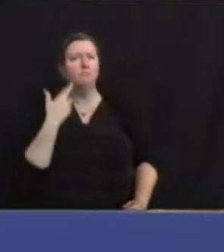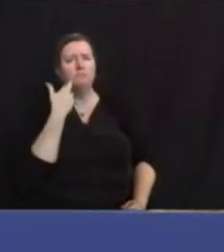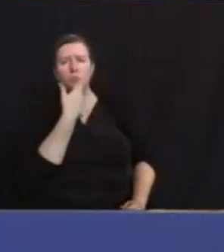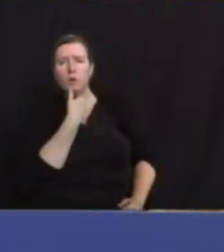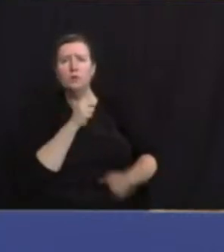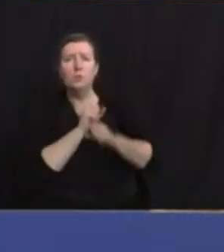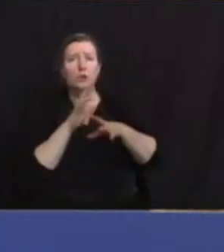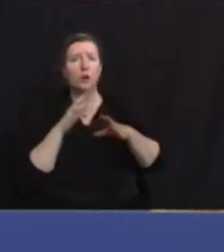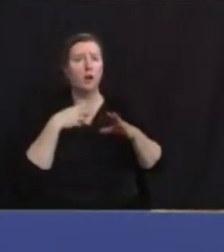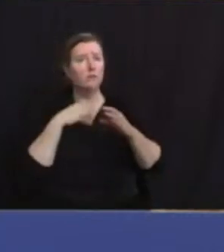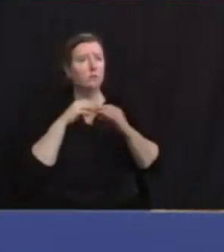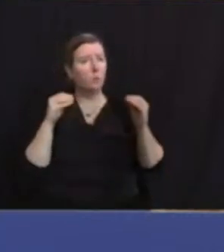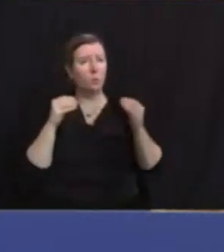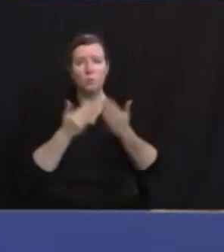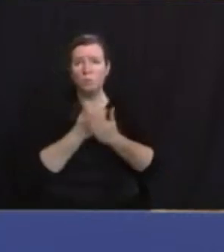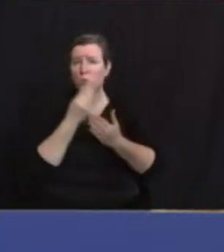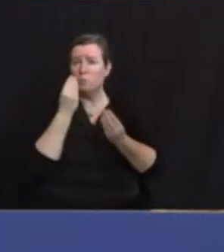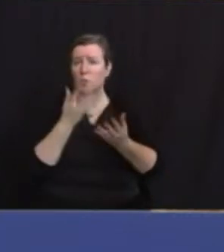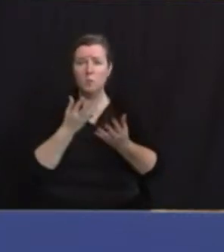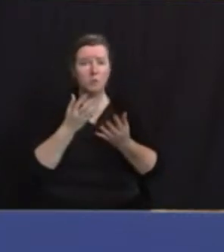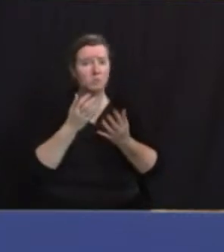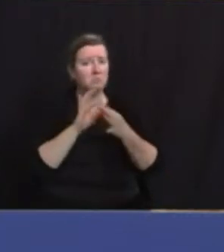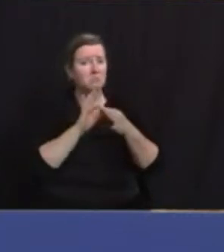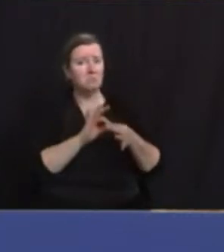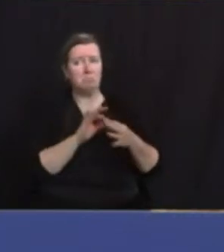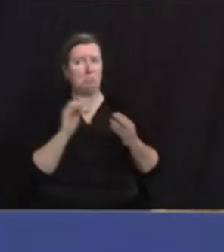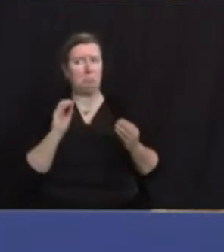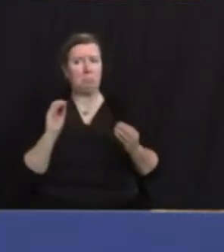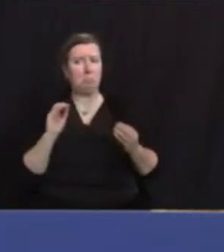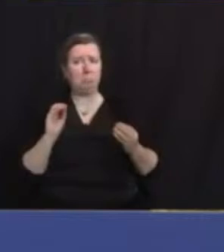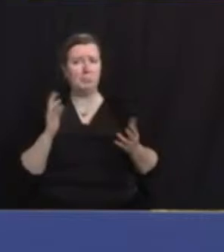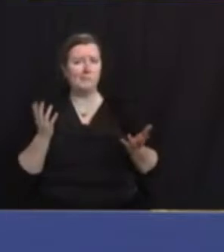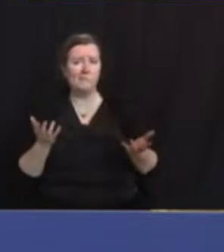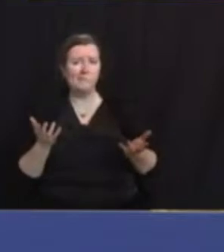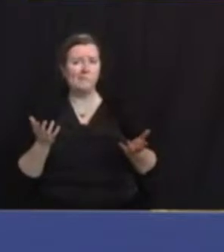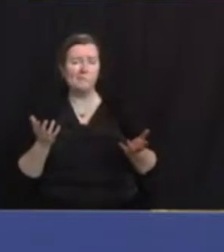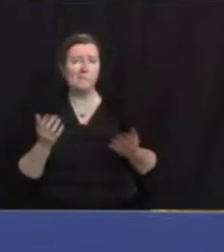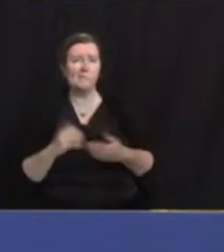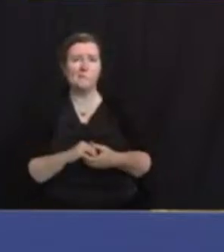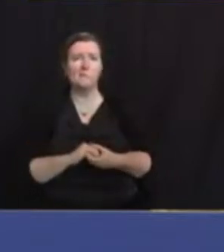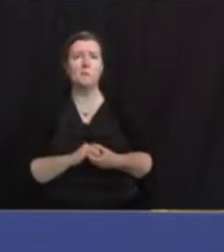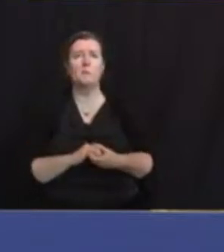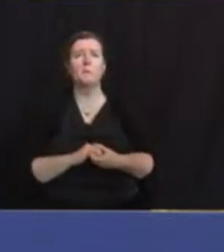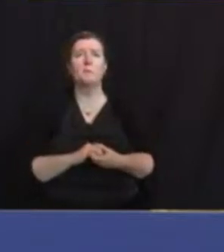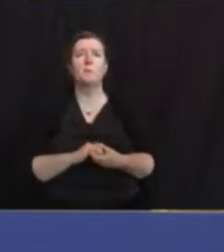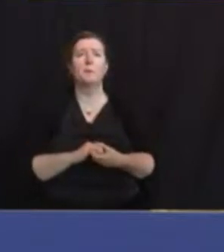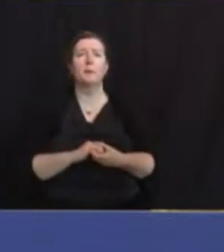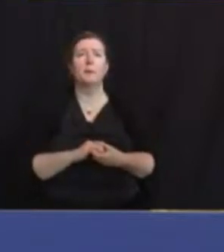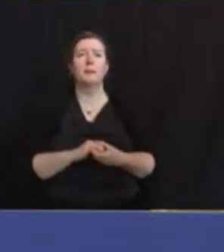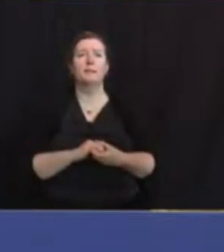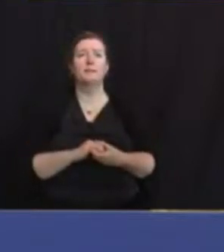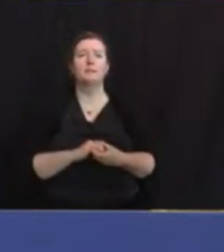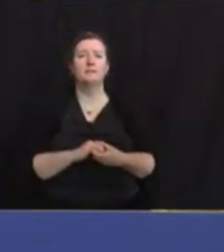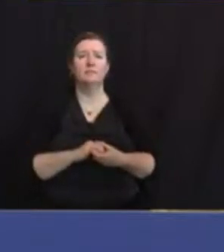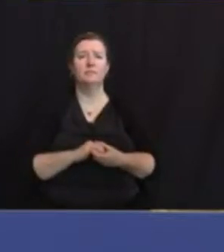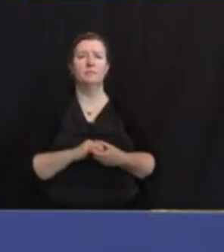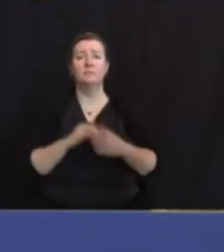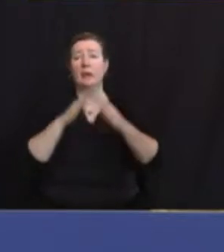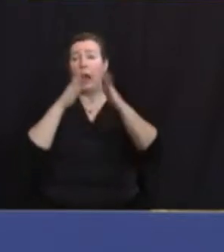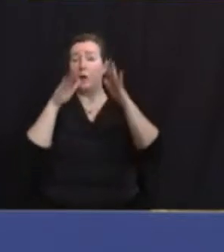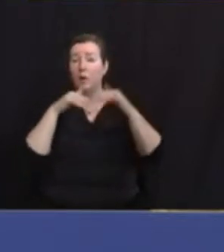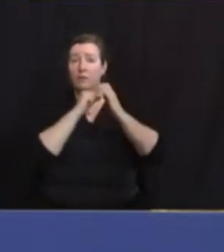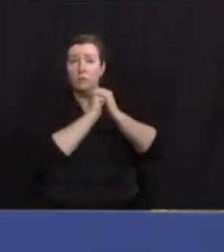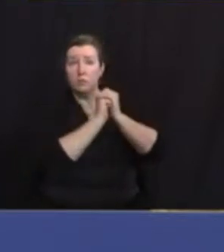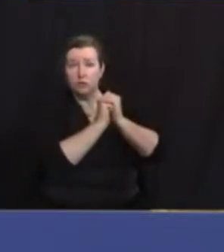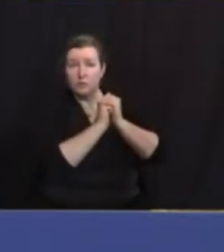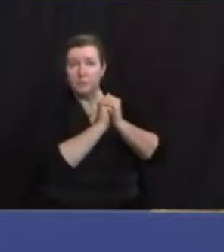but very happy to be able to take the steps we're taking. On houses of worship, working that plan through as we